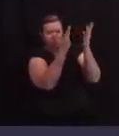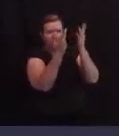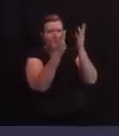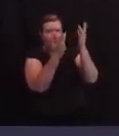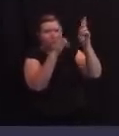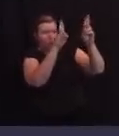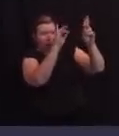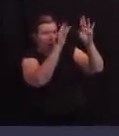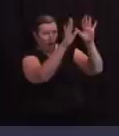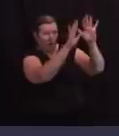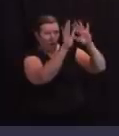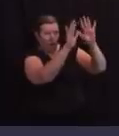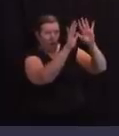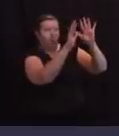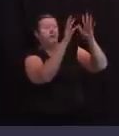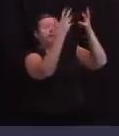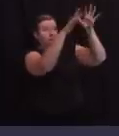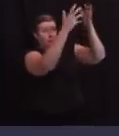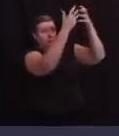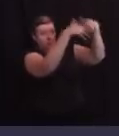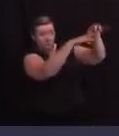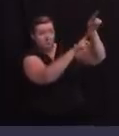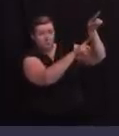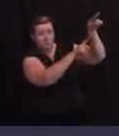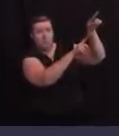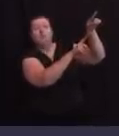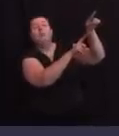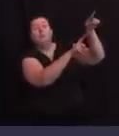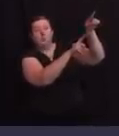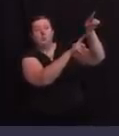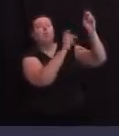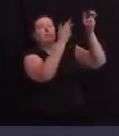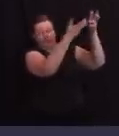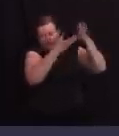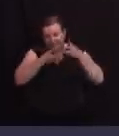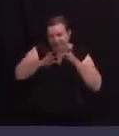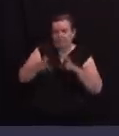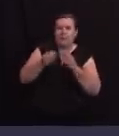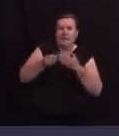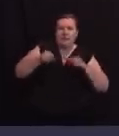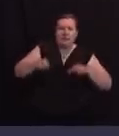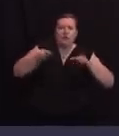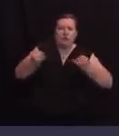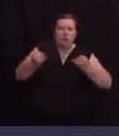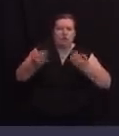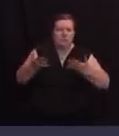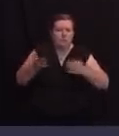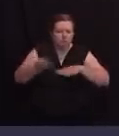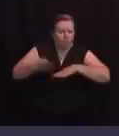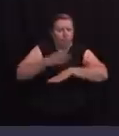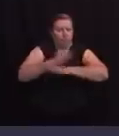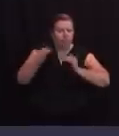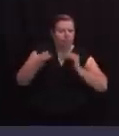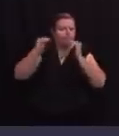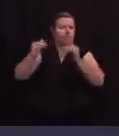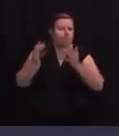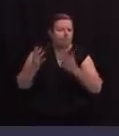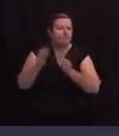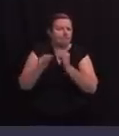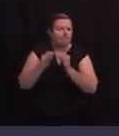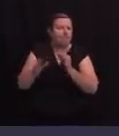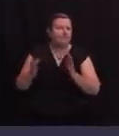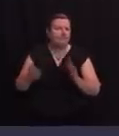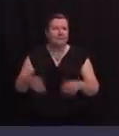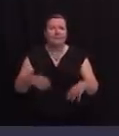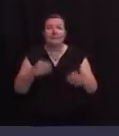double down on our investment. And that would be, the money we're spending is real. It will make it better. There's no question